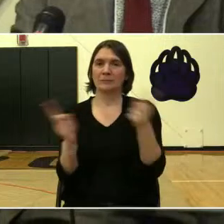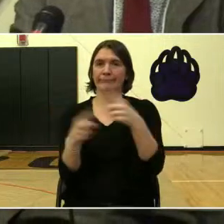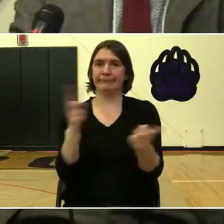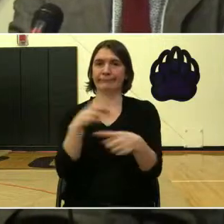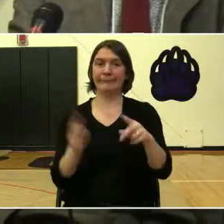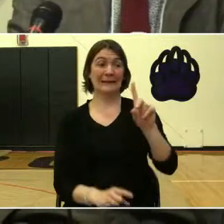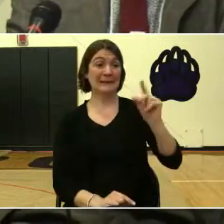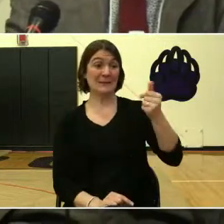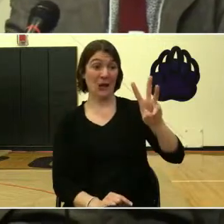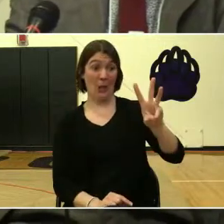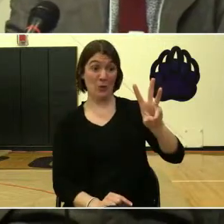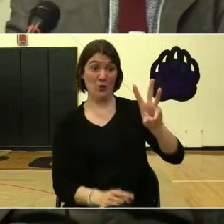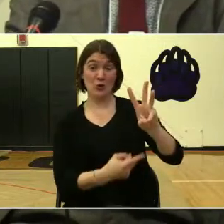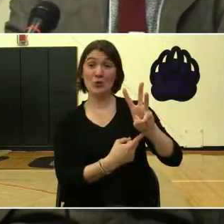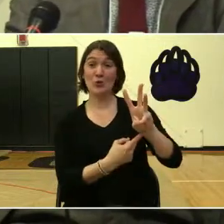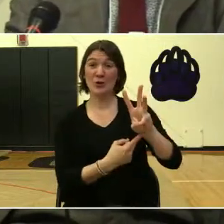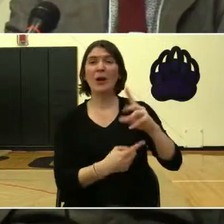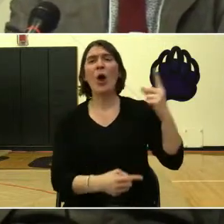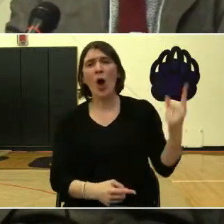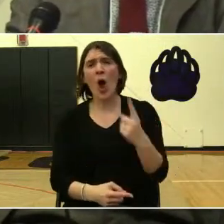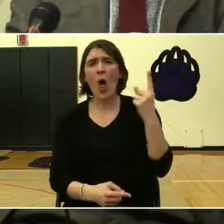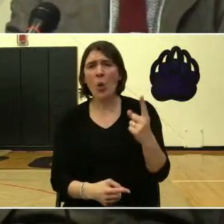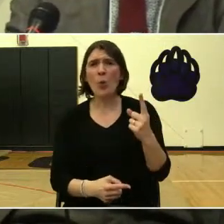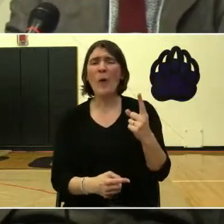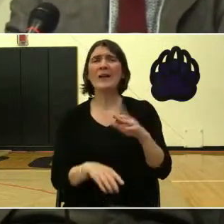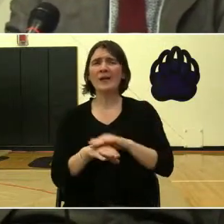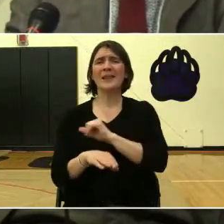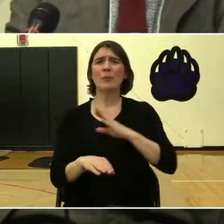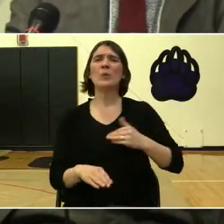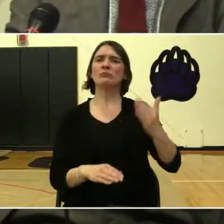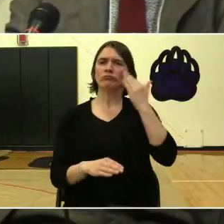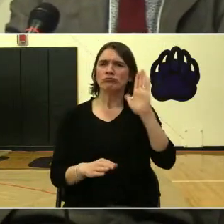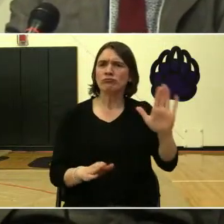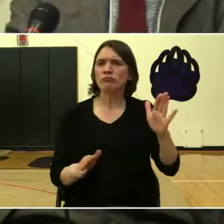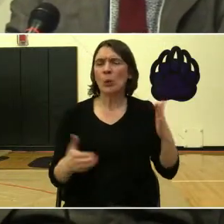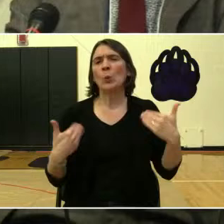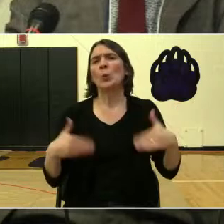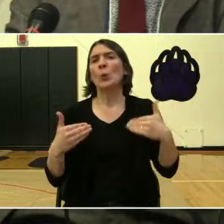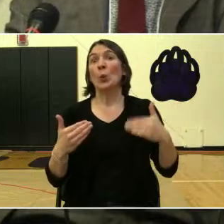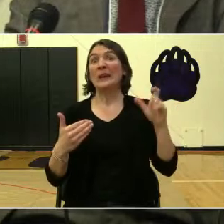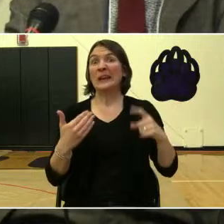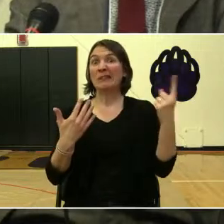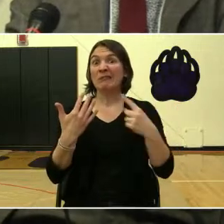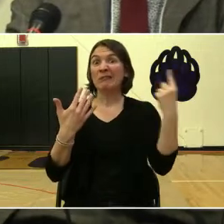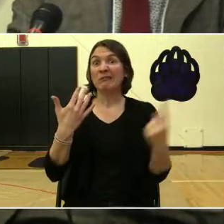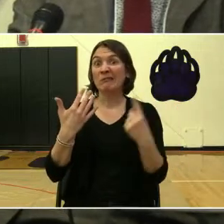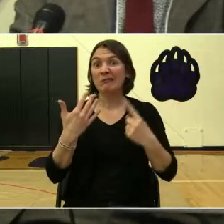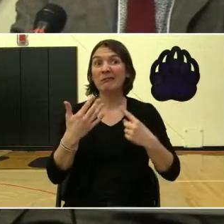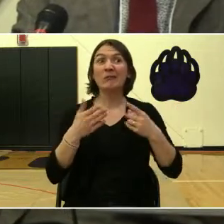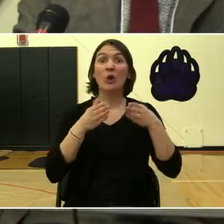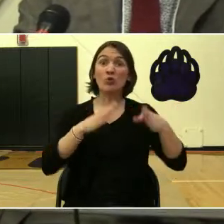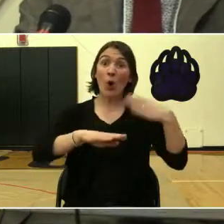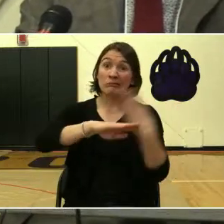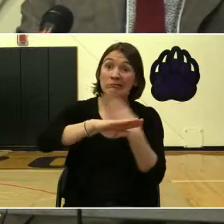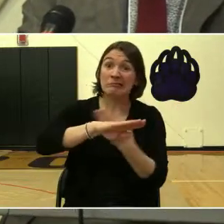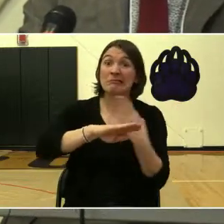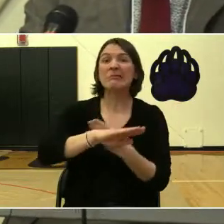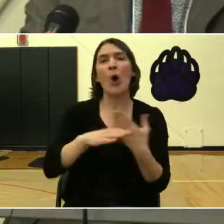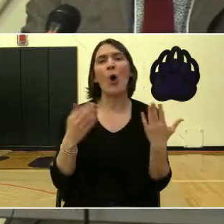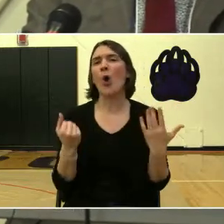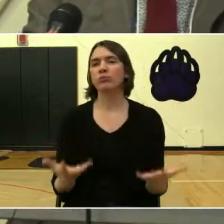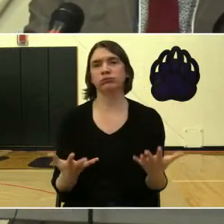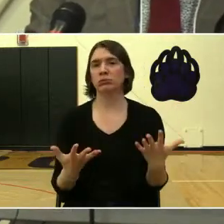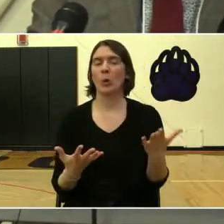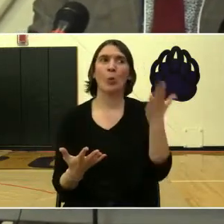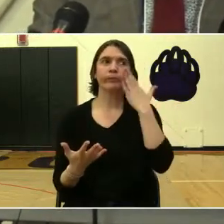public works we are always on the S board well aware of the demands for raid road paving and